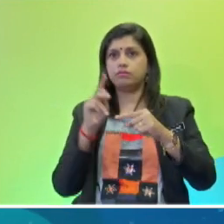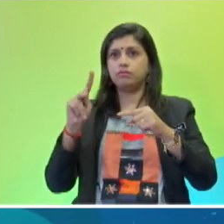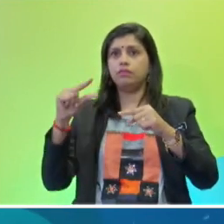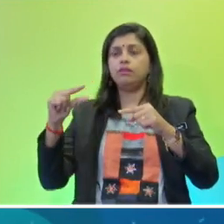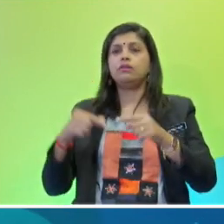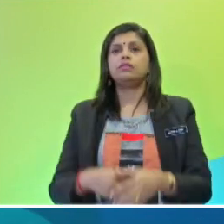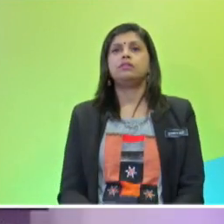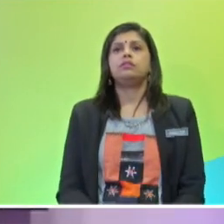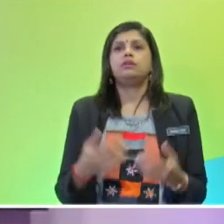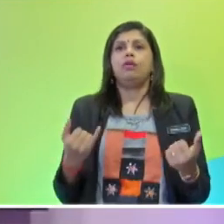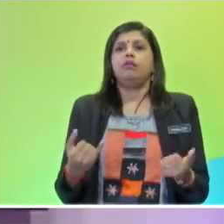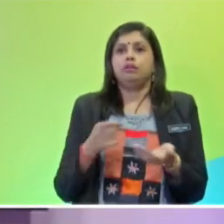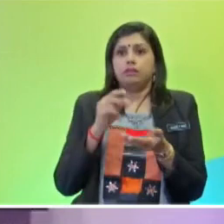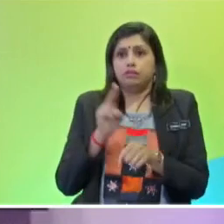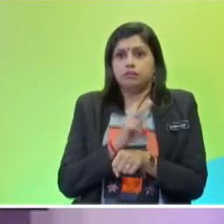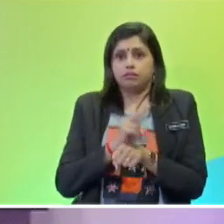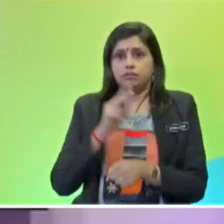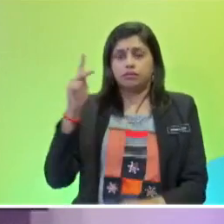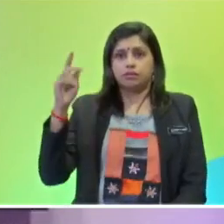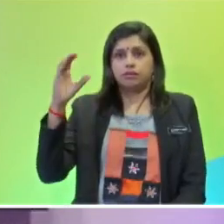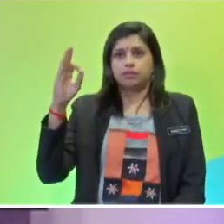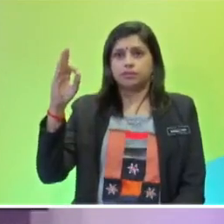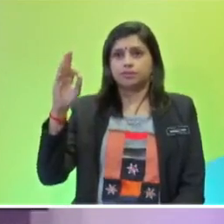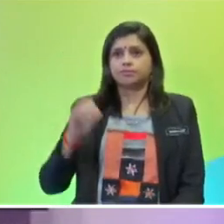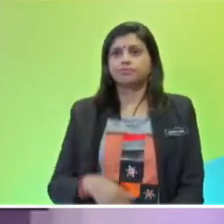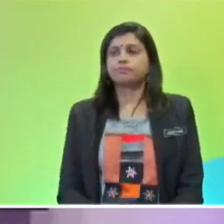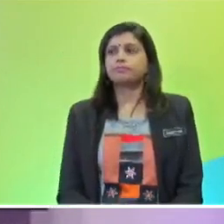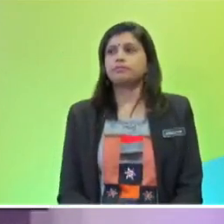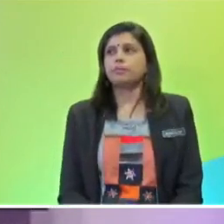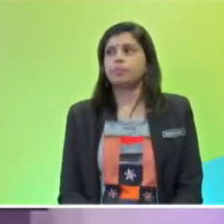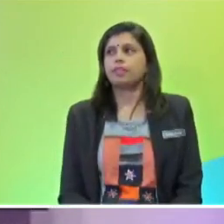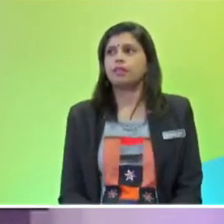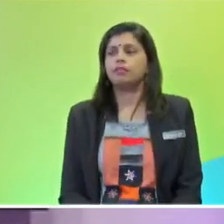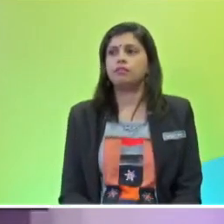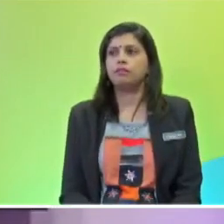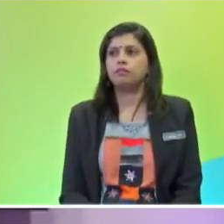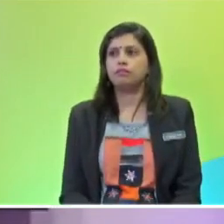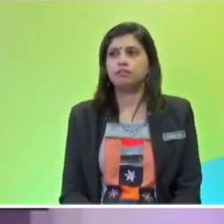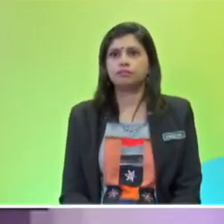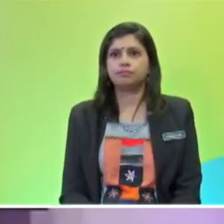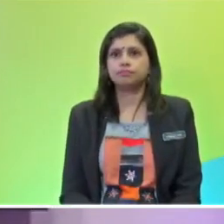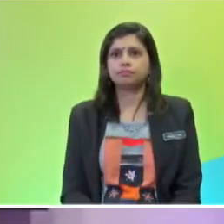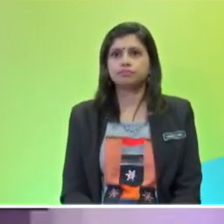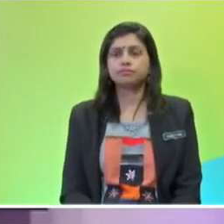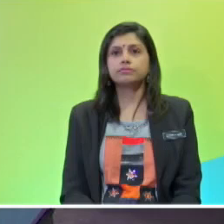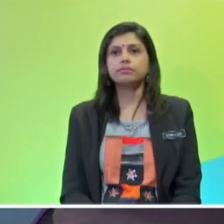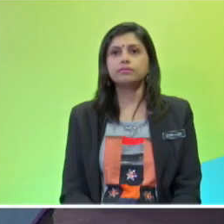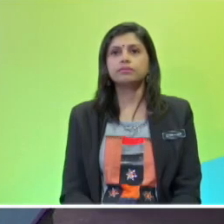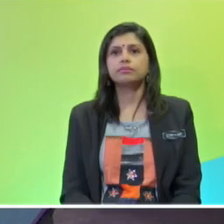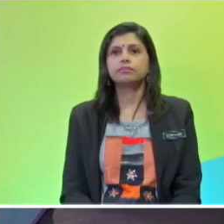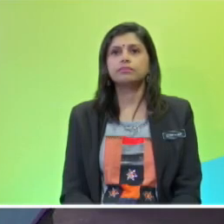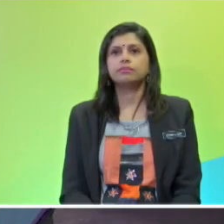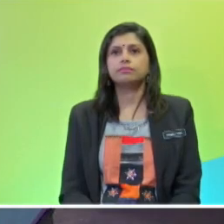of KCF. So K we're going to keep so first. can you go fast without explaining Okay, the KCF? let's go. Let's go. Change it to improper